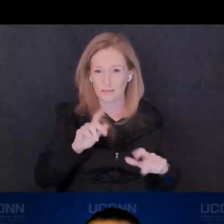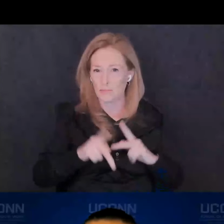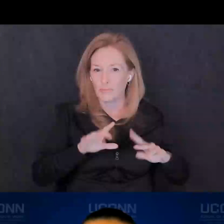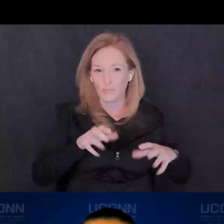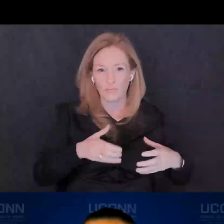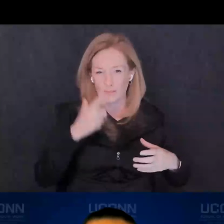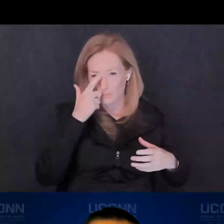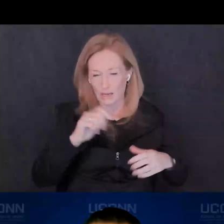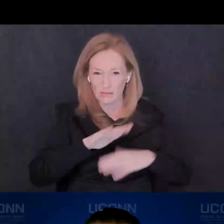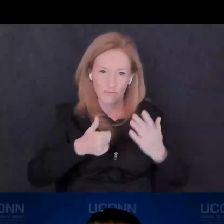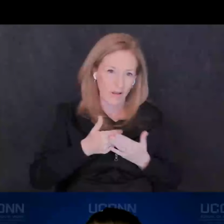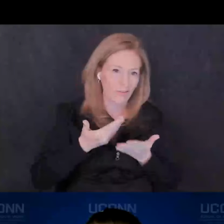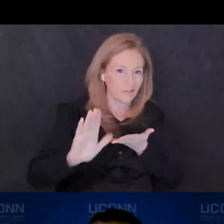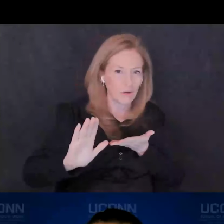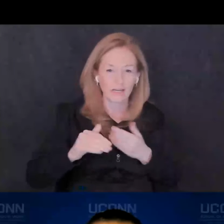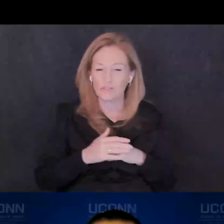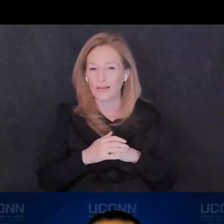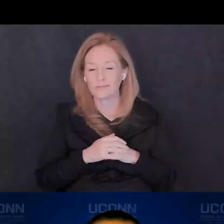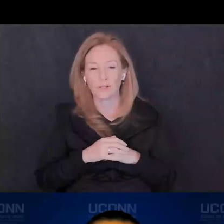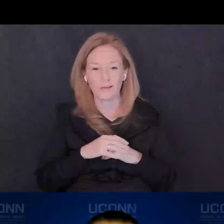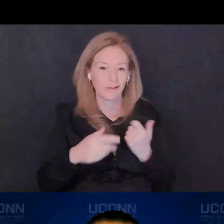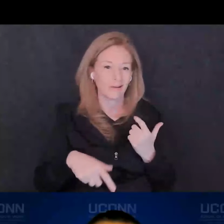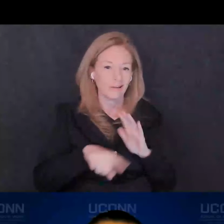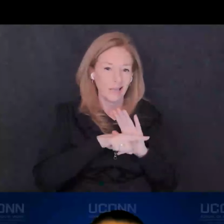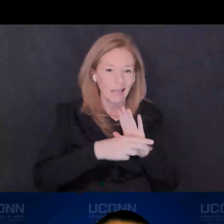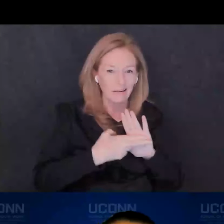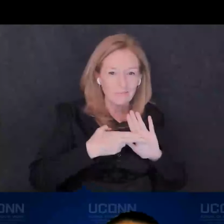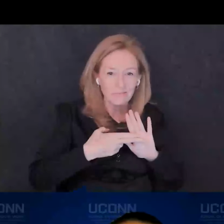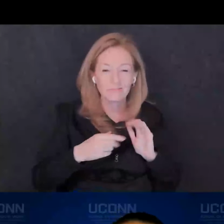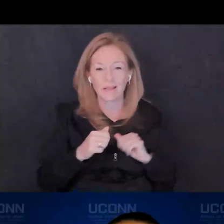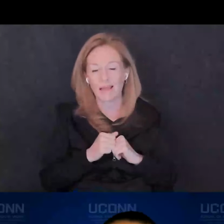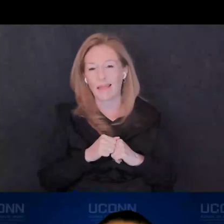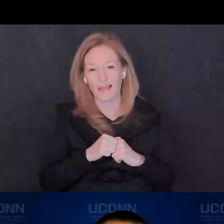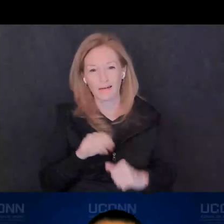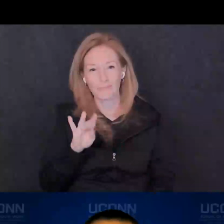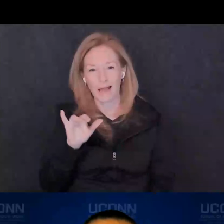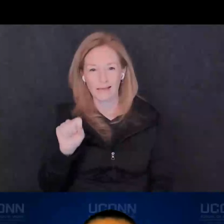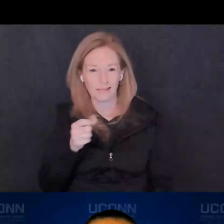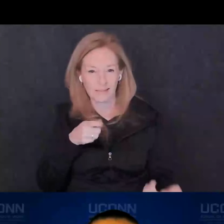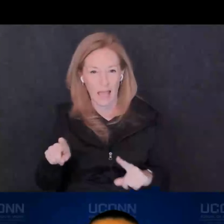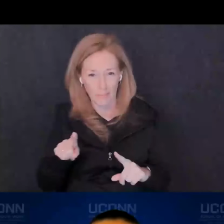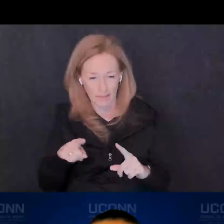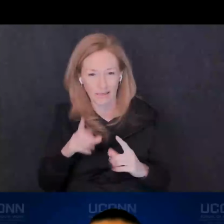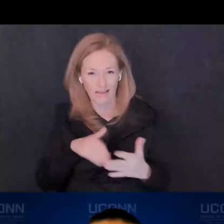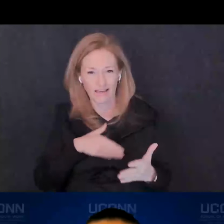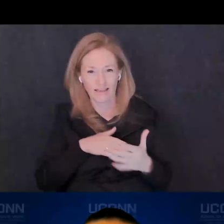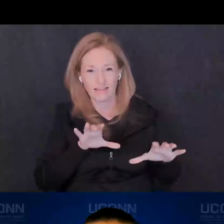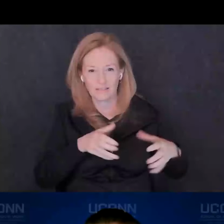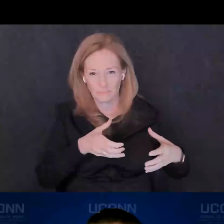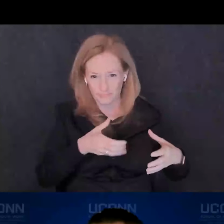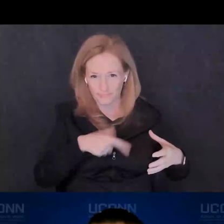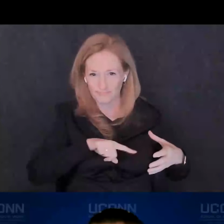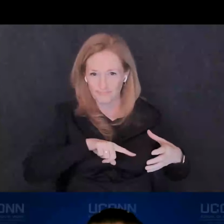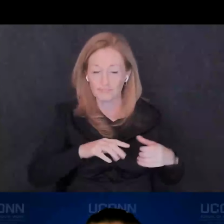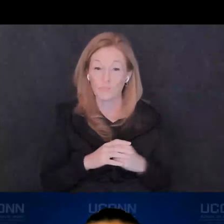of that rejection and stigma and bias that they're navigating. And I also want to just hold a moment to talk about LGBTQ